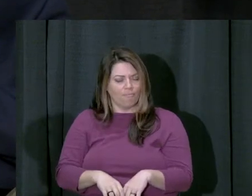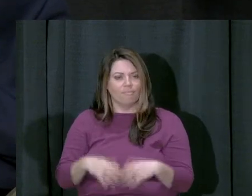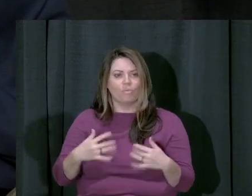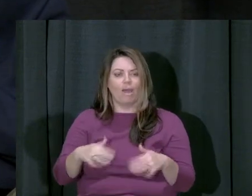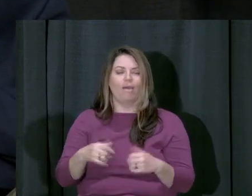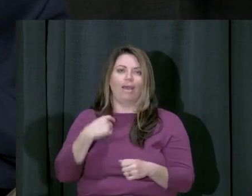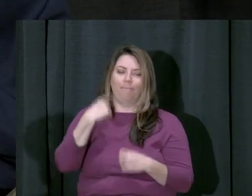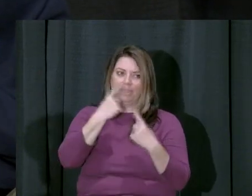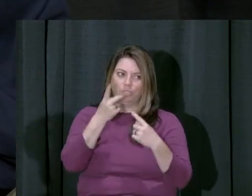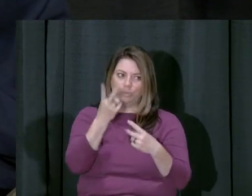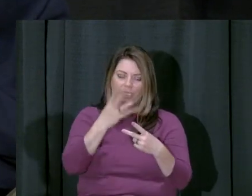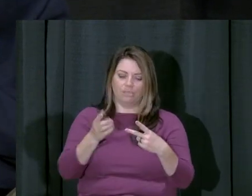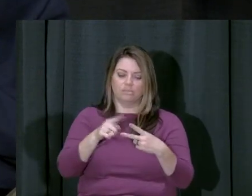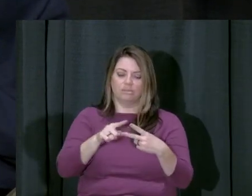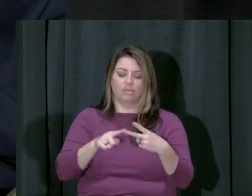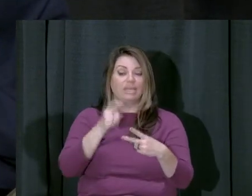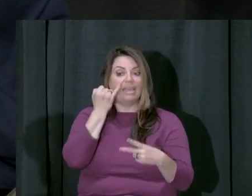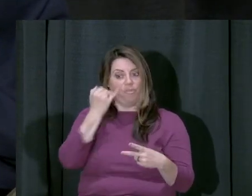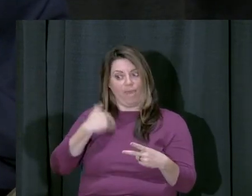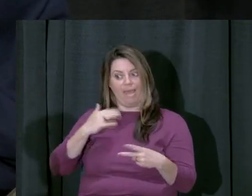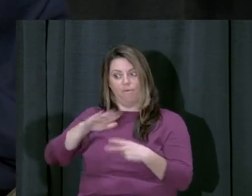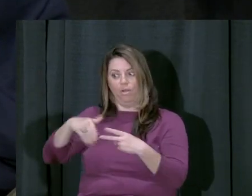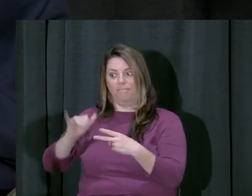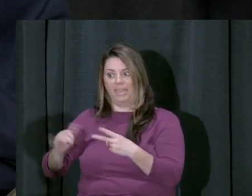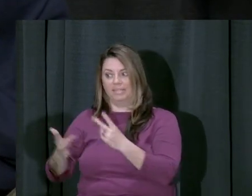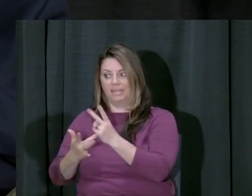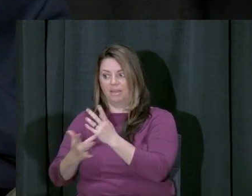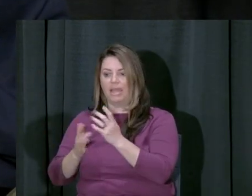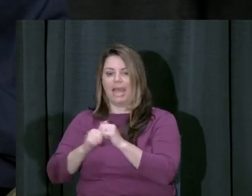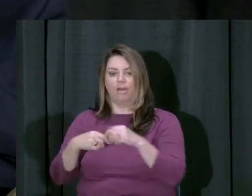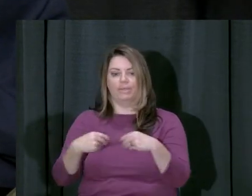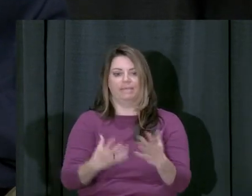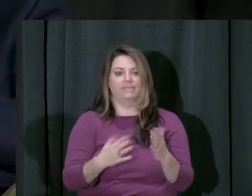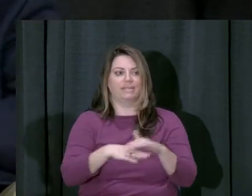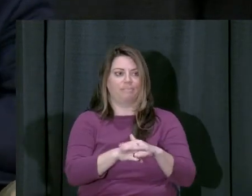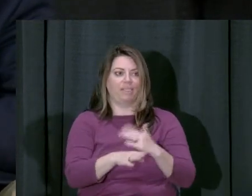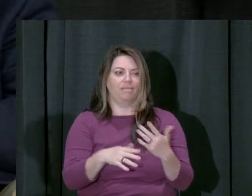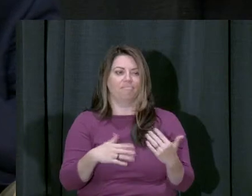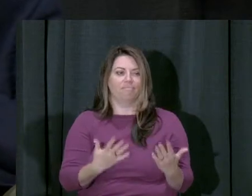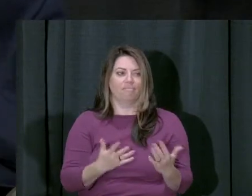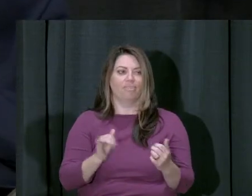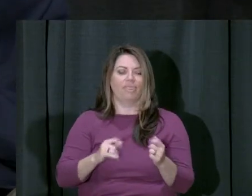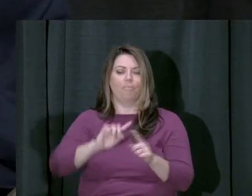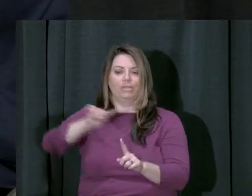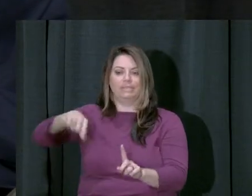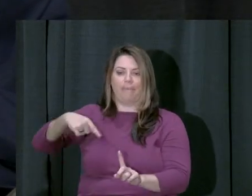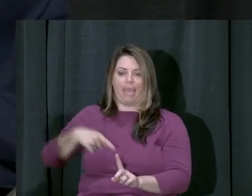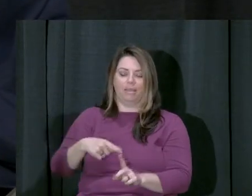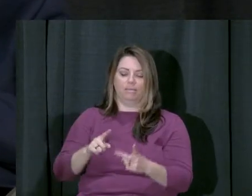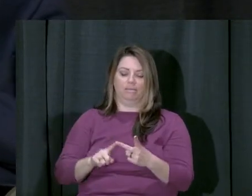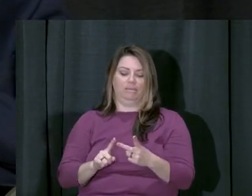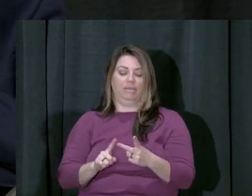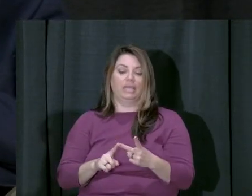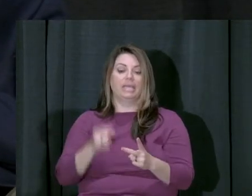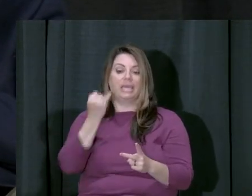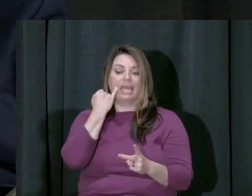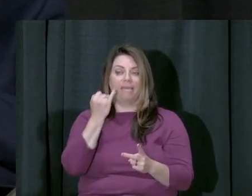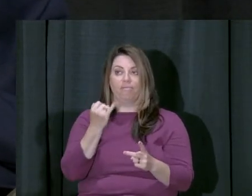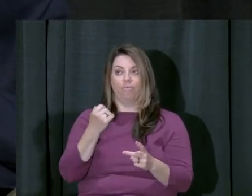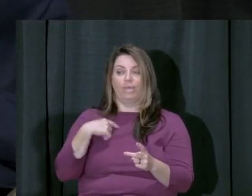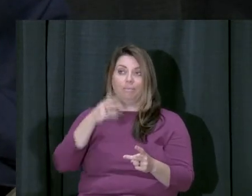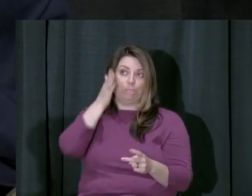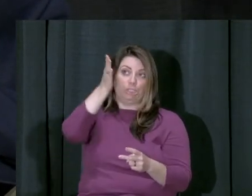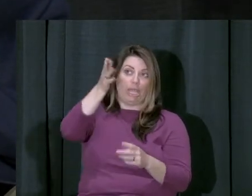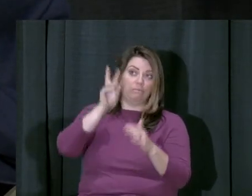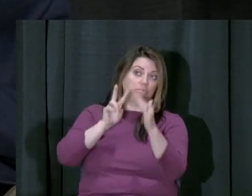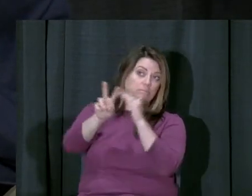of these types of things, how are you going to make them accessible? And that brings it right back. And whether they're projected using today's